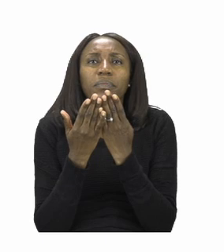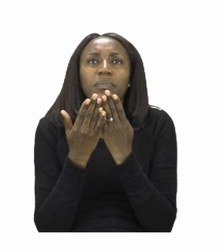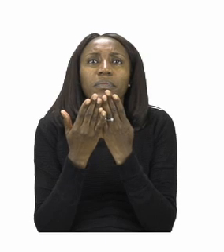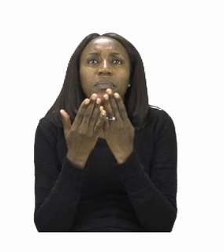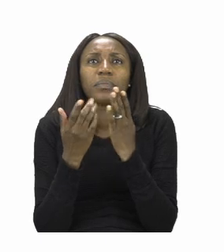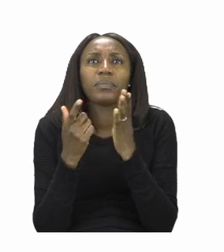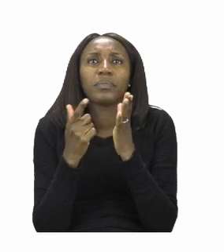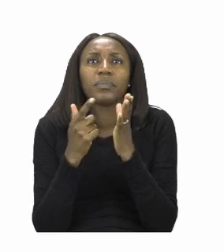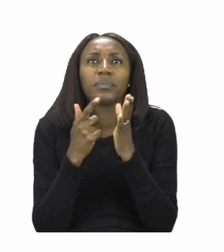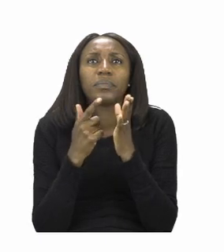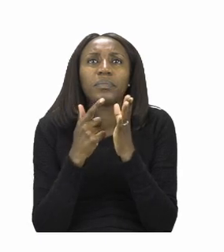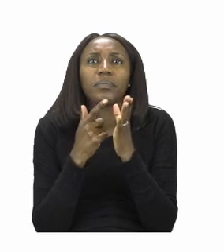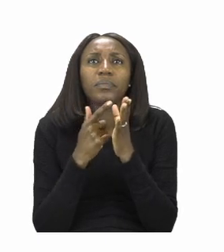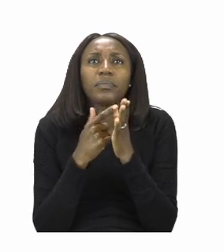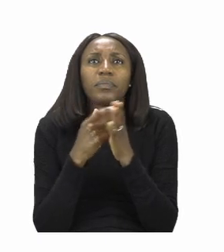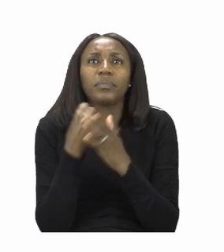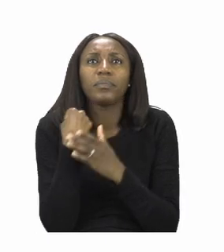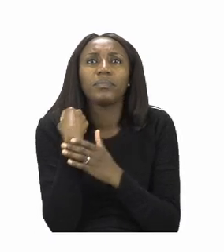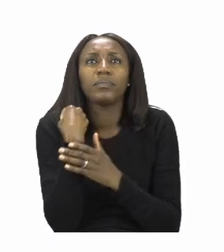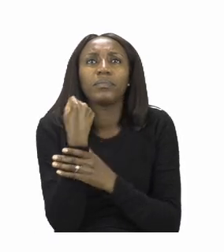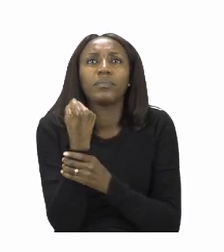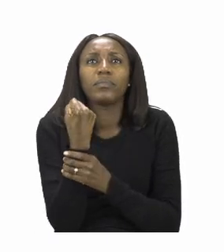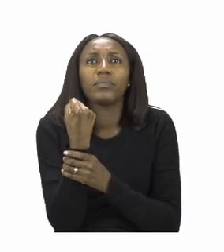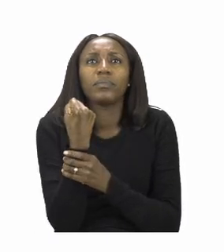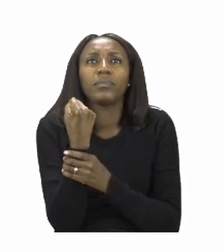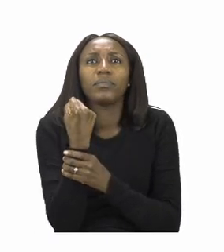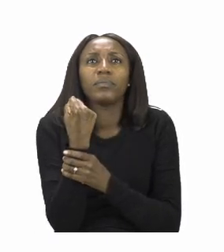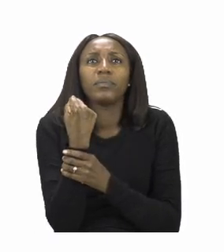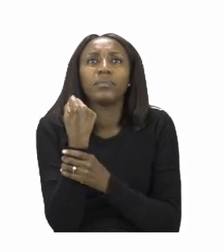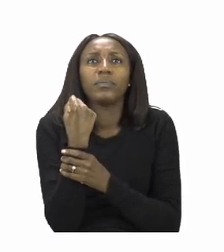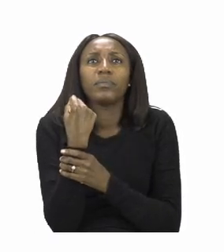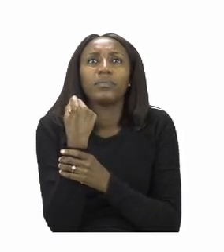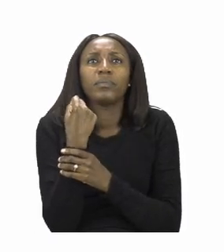Under the book we have a ball.